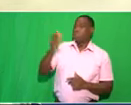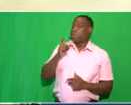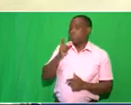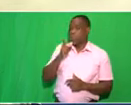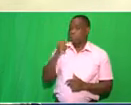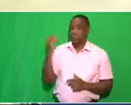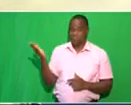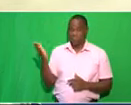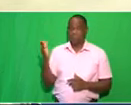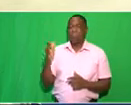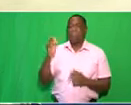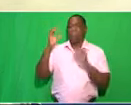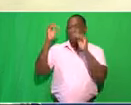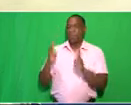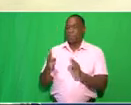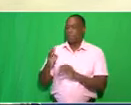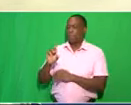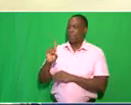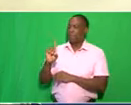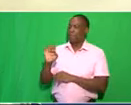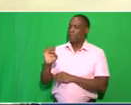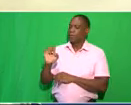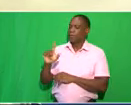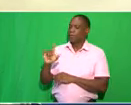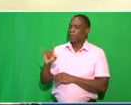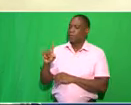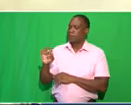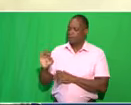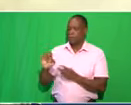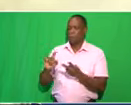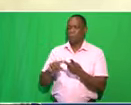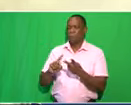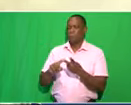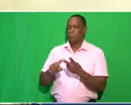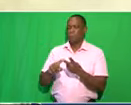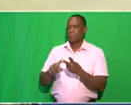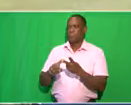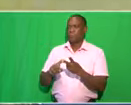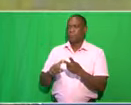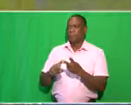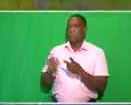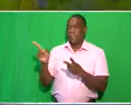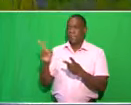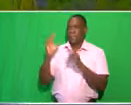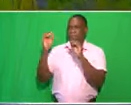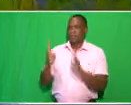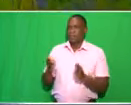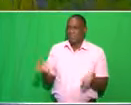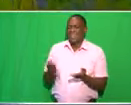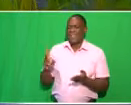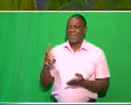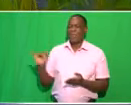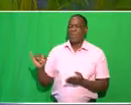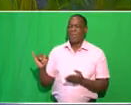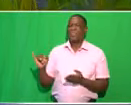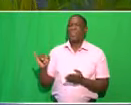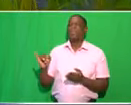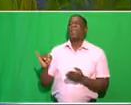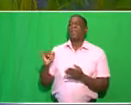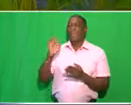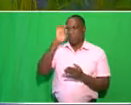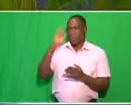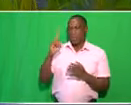Delisle, Professor of Educational Leadership and Director of the School of Education,